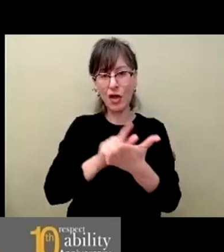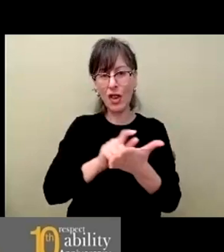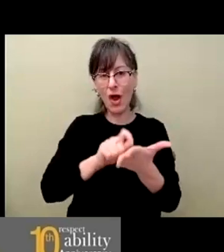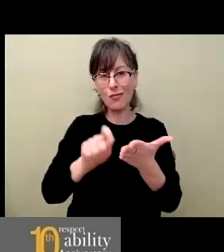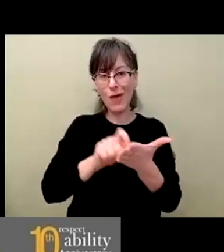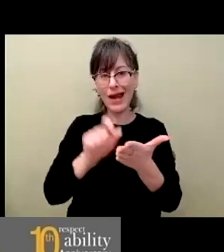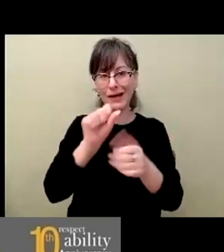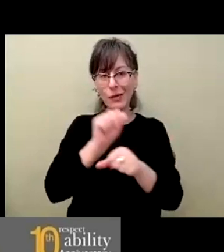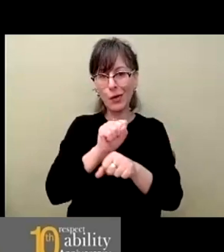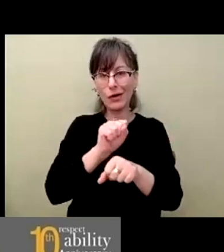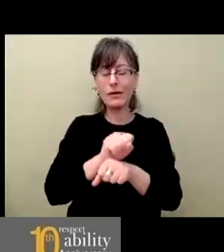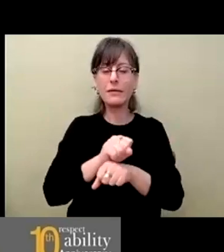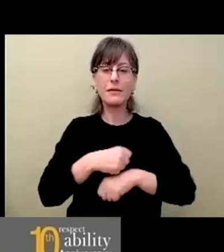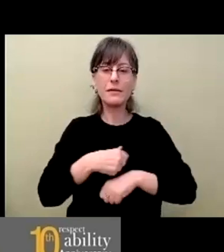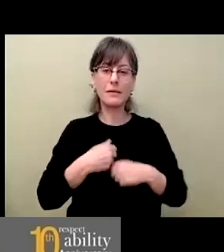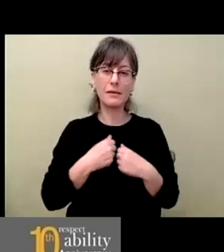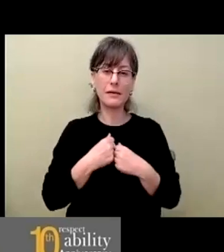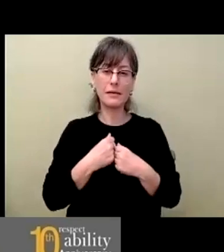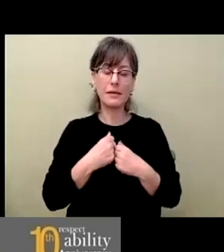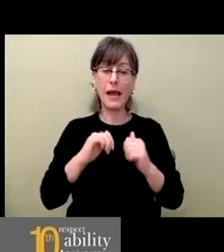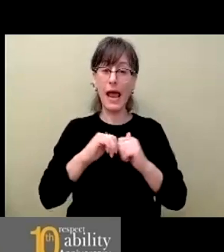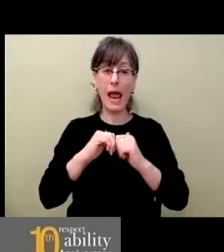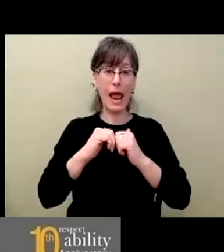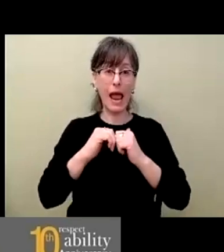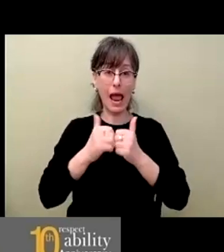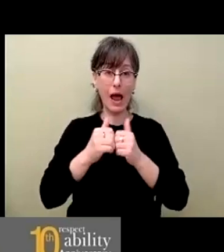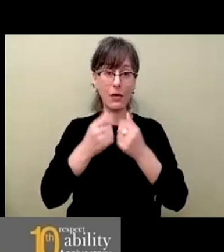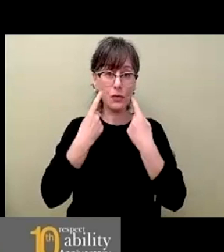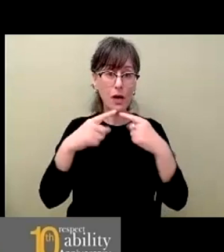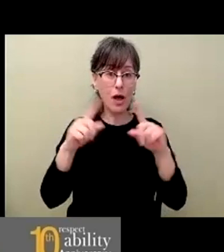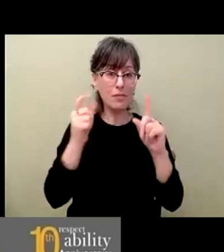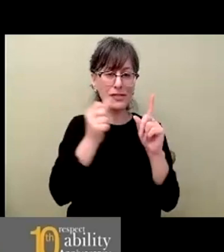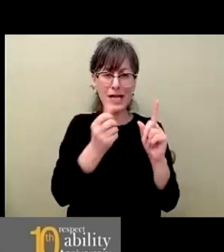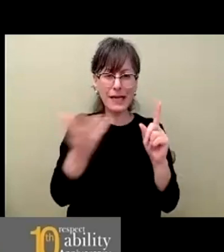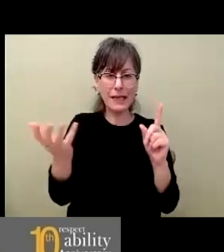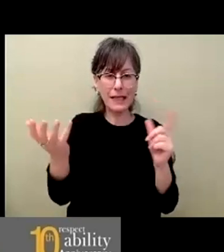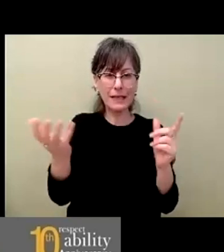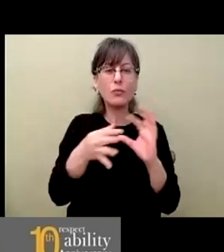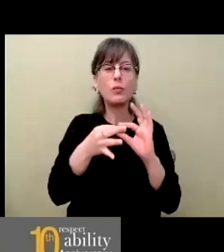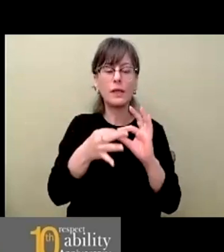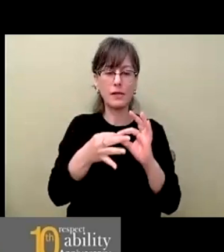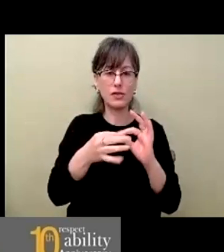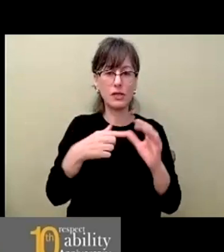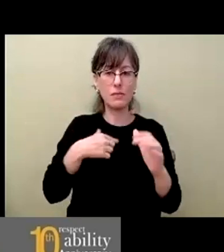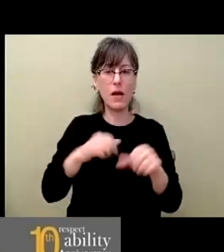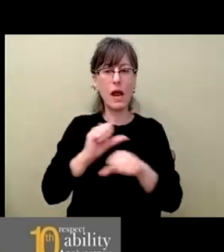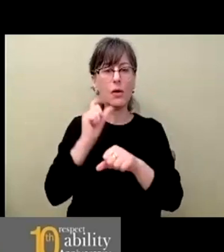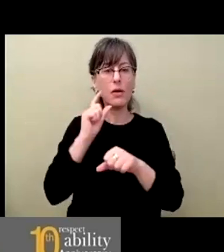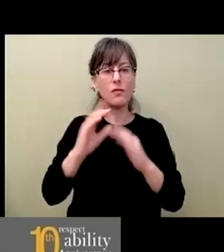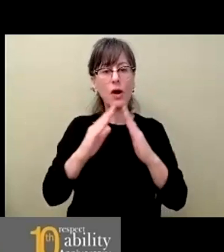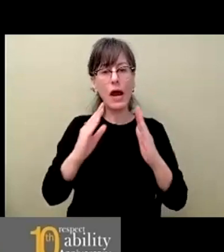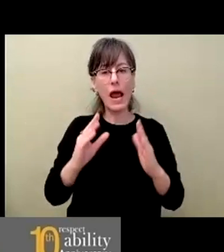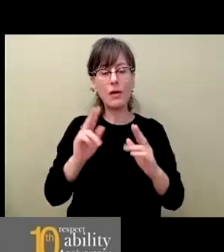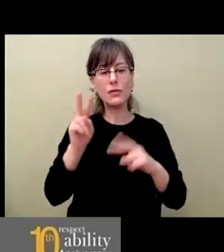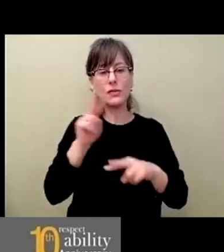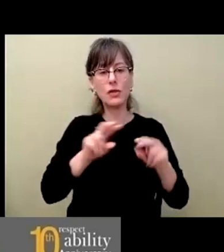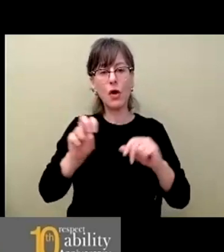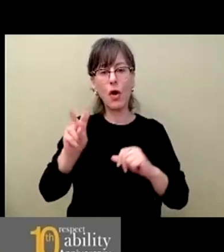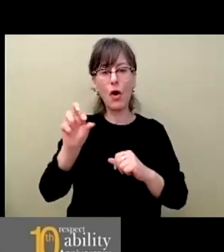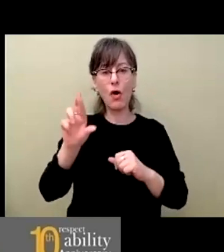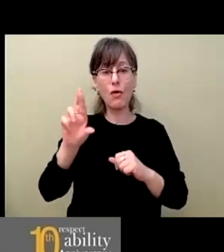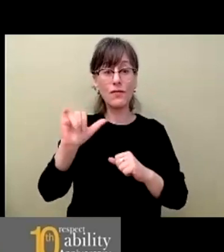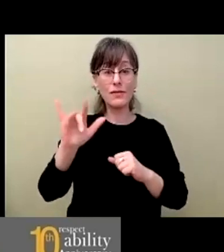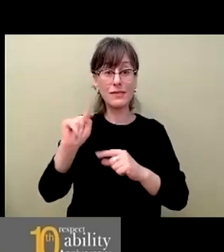of the biggest ways that you are going to accomplish anything is through relationships. I worked for the House Oversight and Government Reform Committee in the U.S.